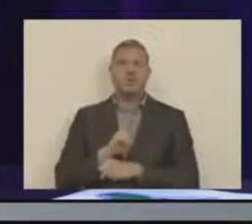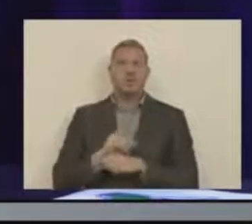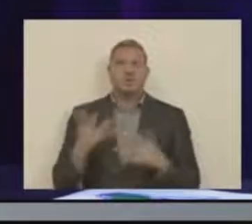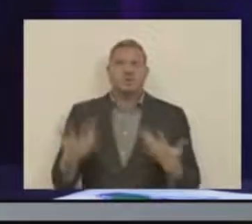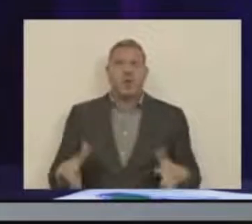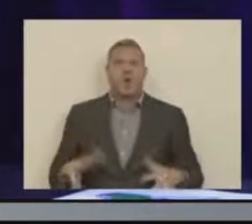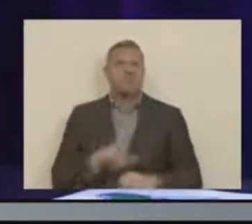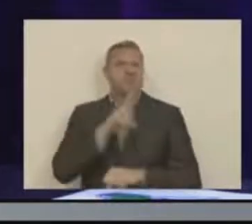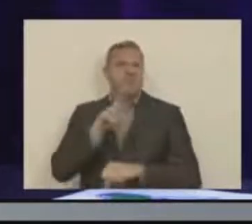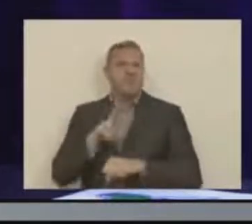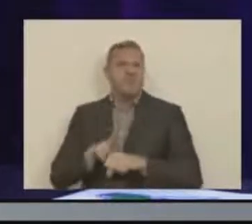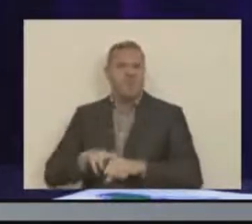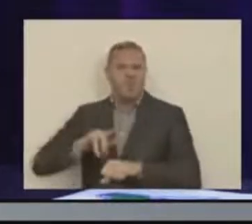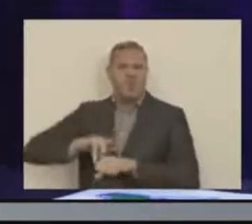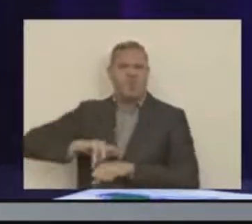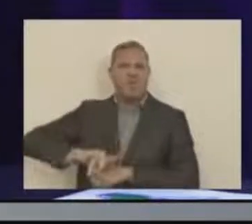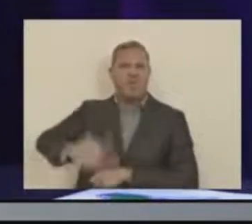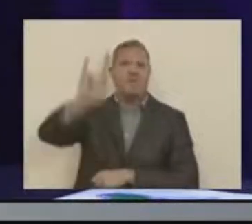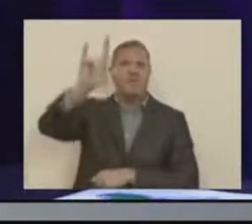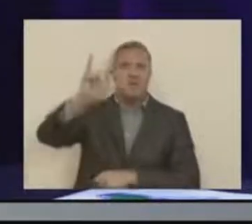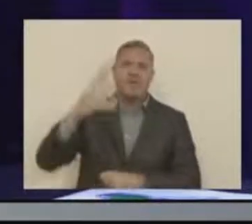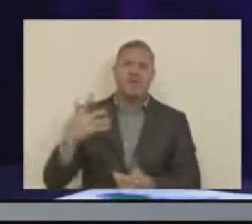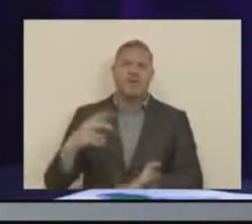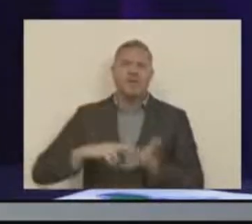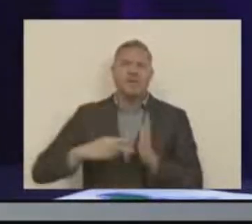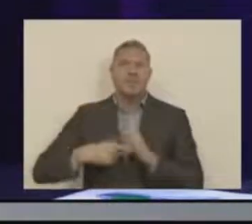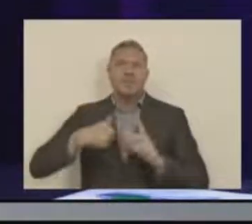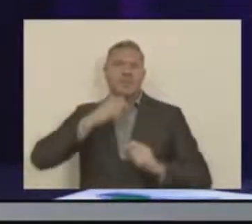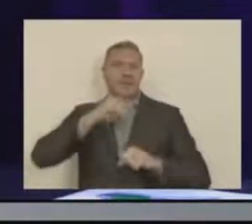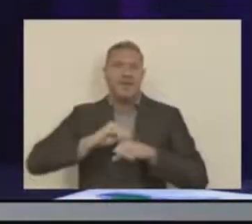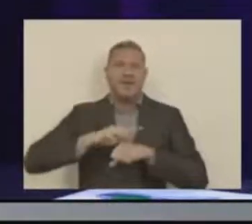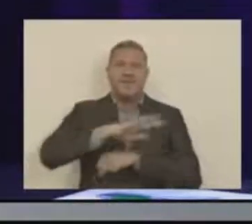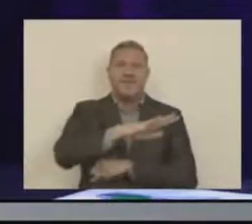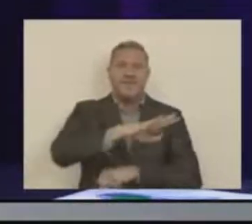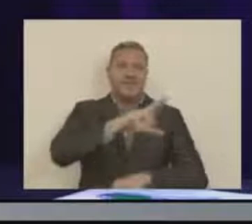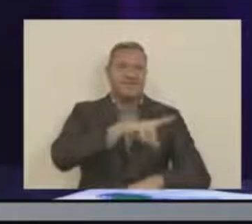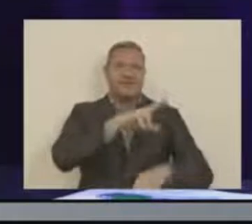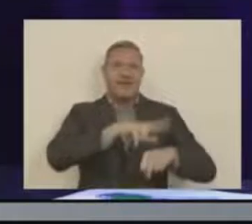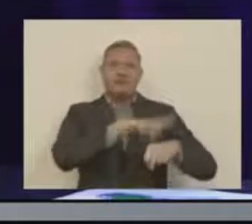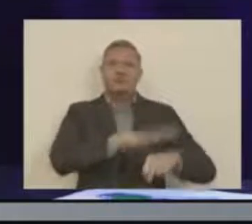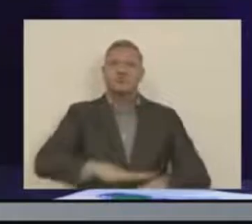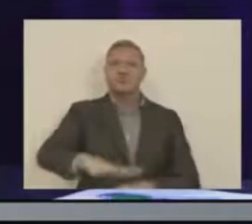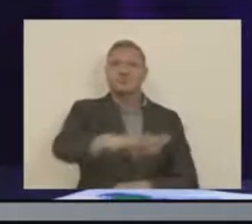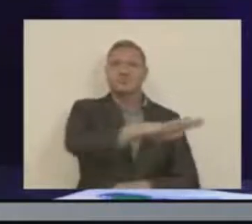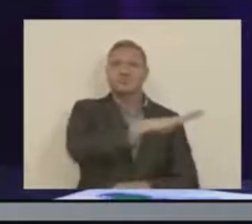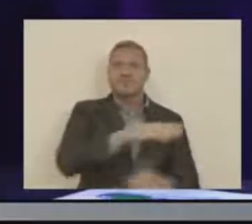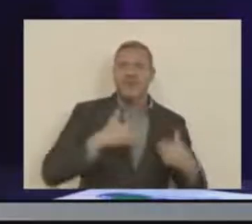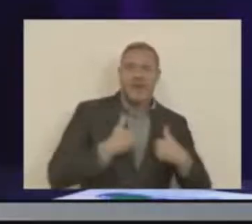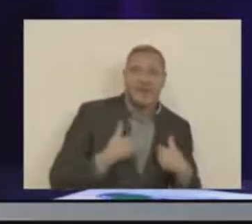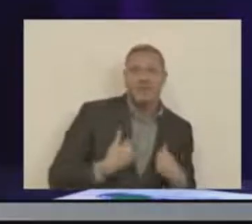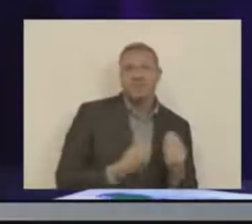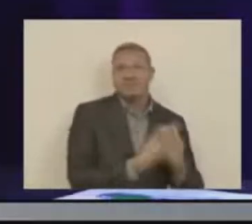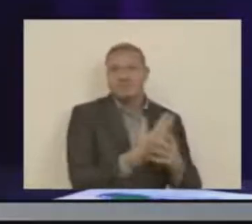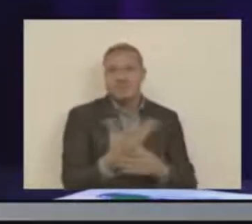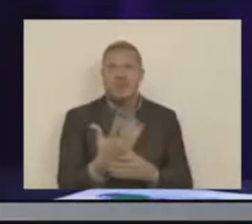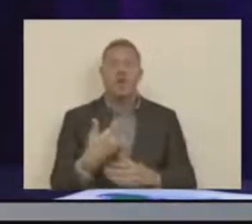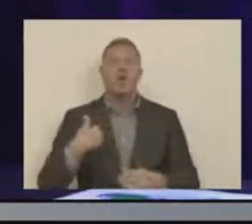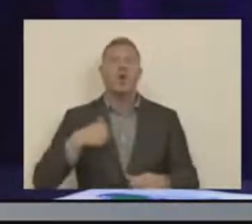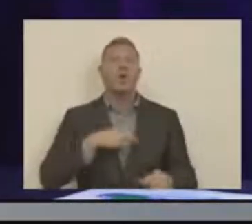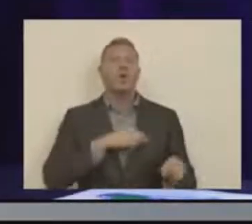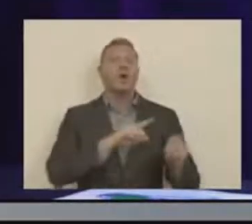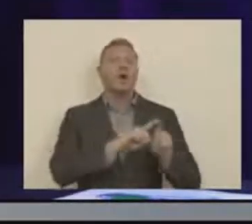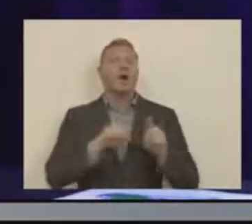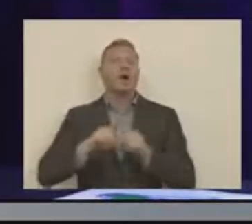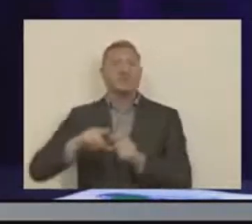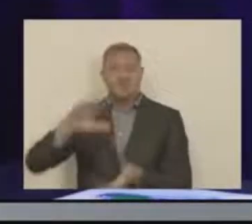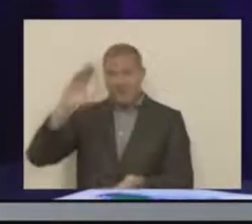avoids construction and impact on wildlife and fauna. Our air launch also emits approximately 90% less carbon, including smoke